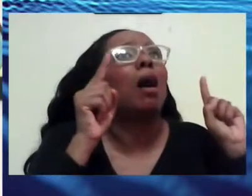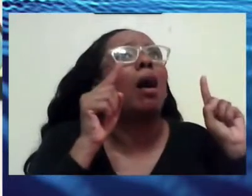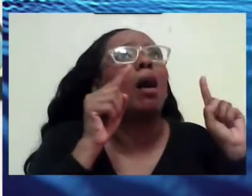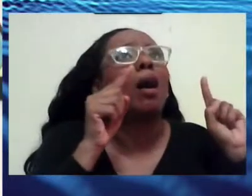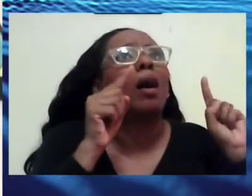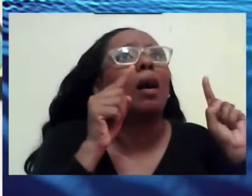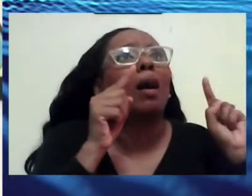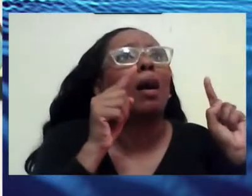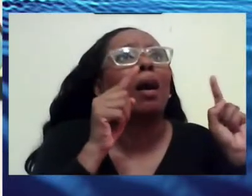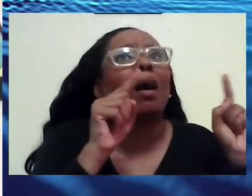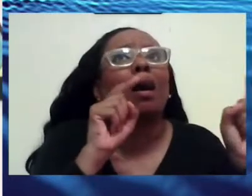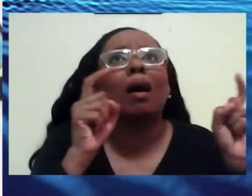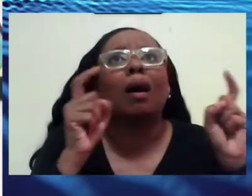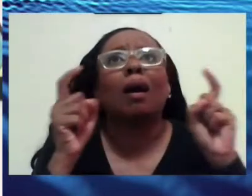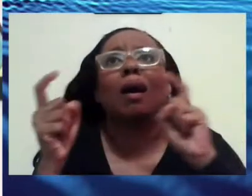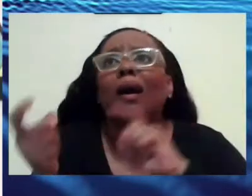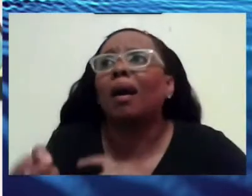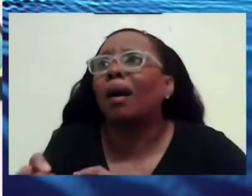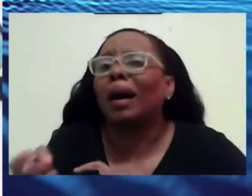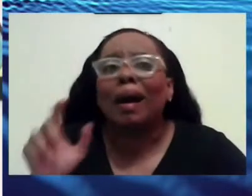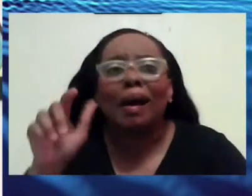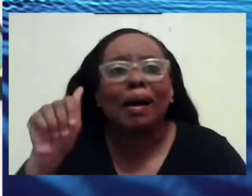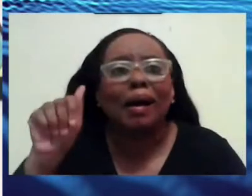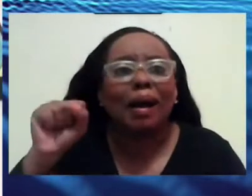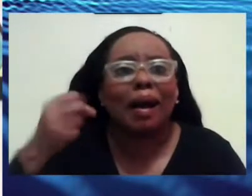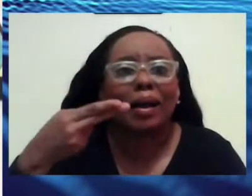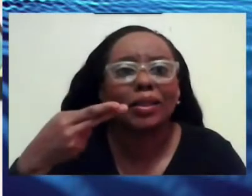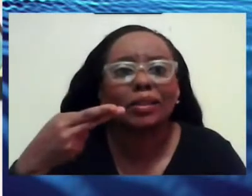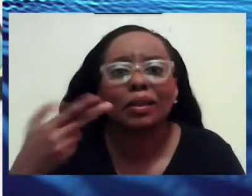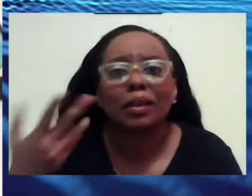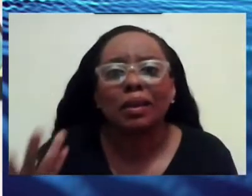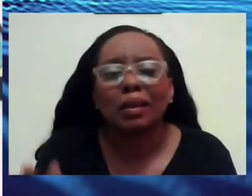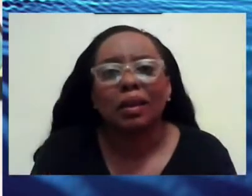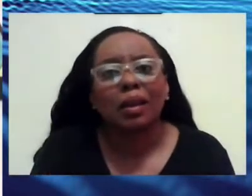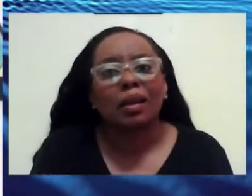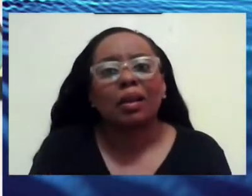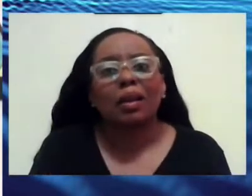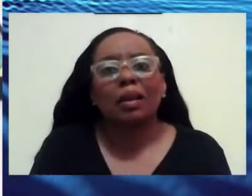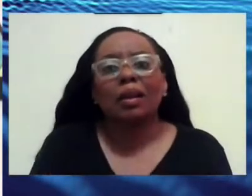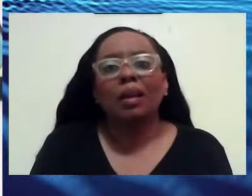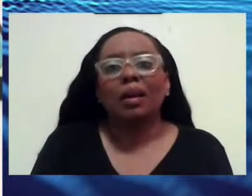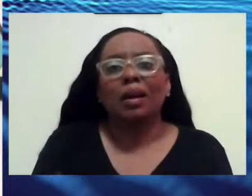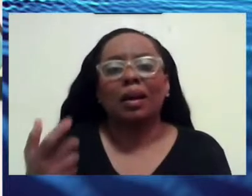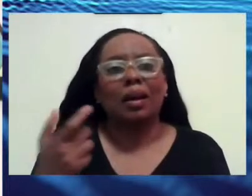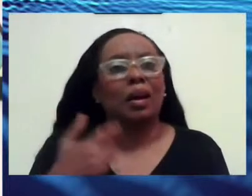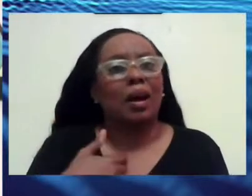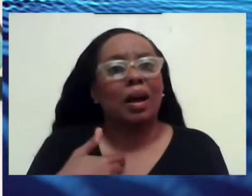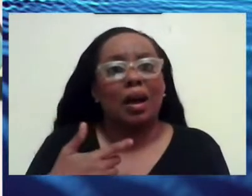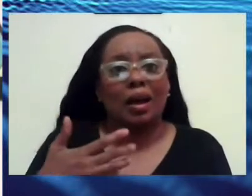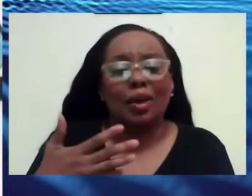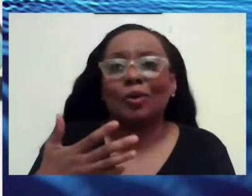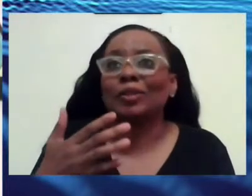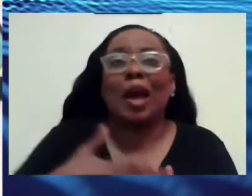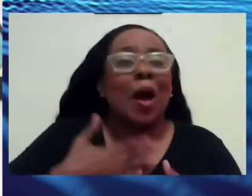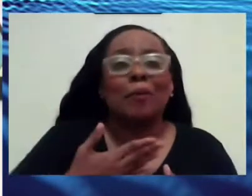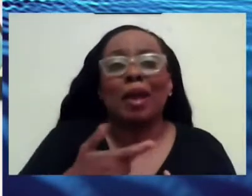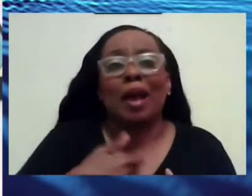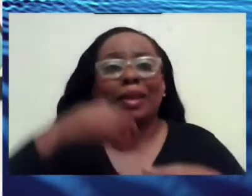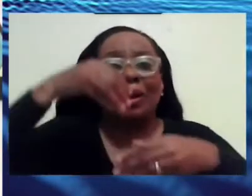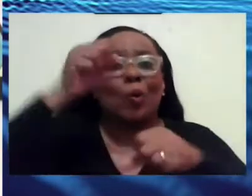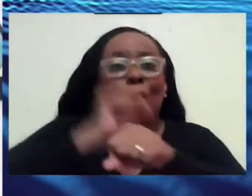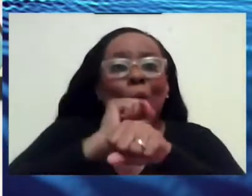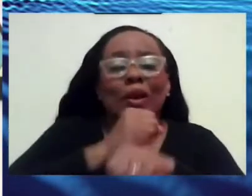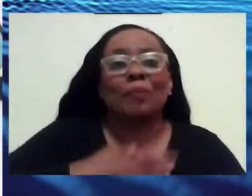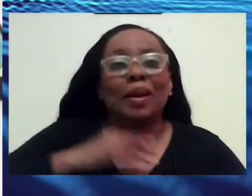outside. I joked and say to others, I started getting into the garden a lot more. I can't even go outside. Now imagine how it is for